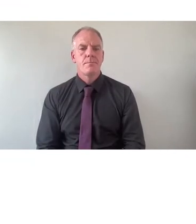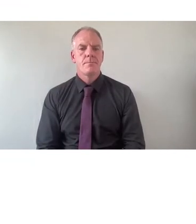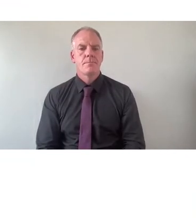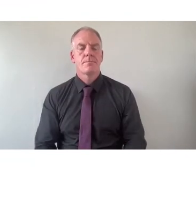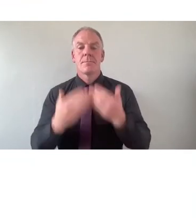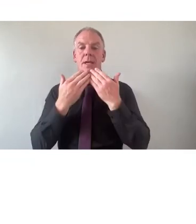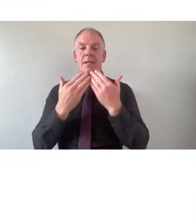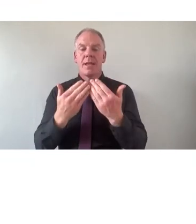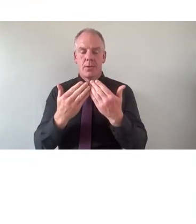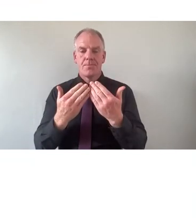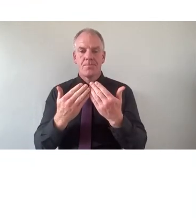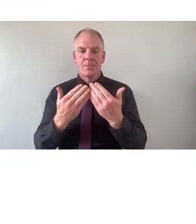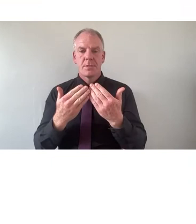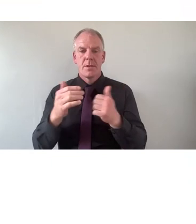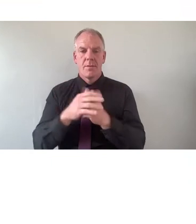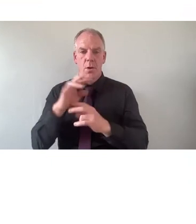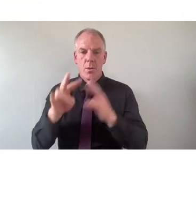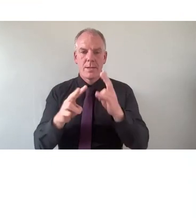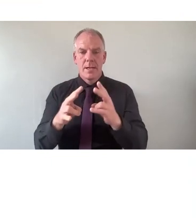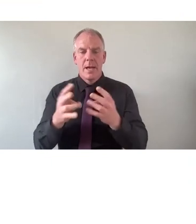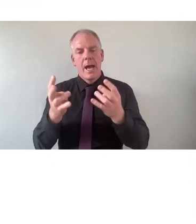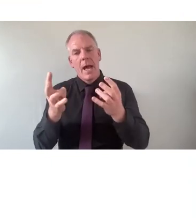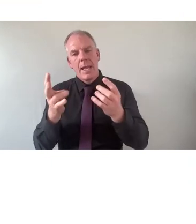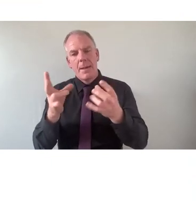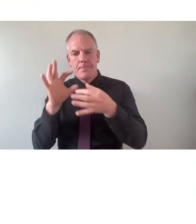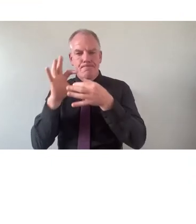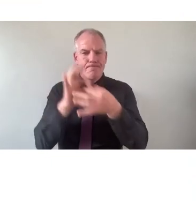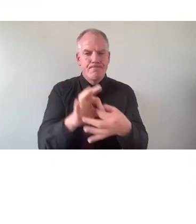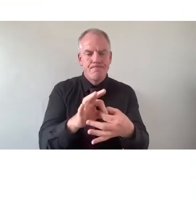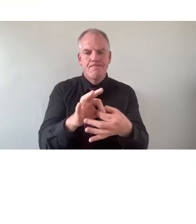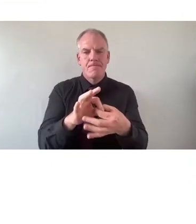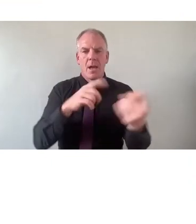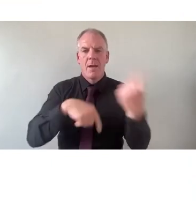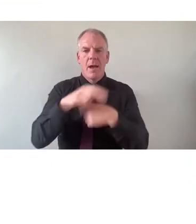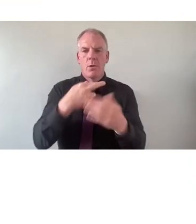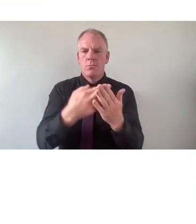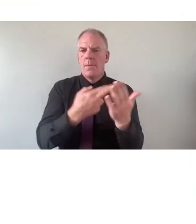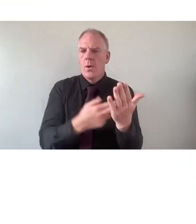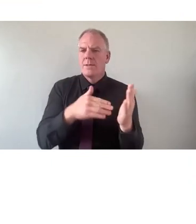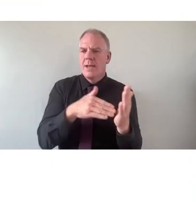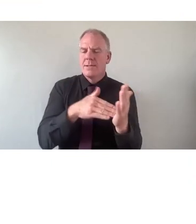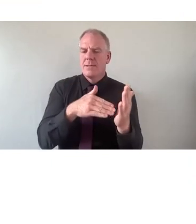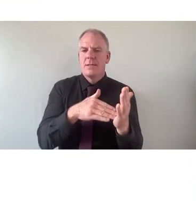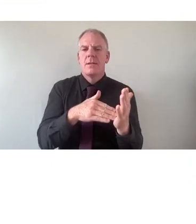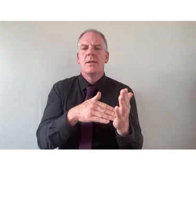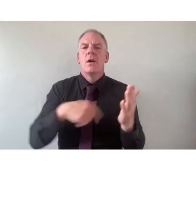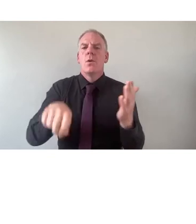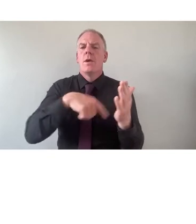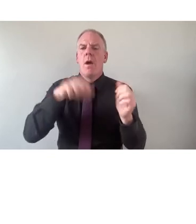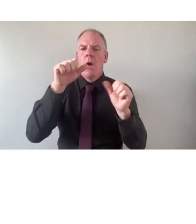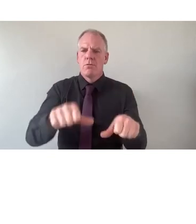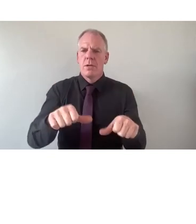Thank you very much, Rosalind, for this question, which is a little bit at the center, if you like, of our report, because I think we all agree in the two